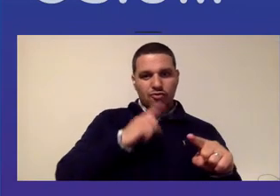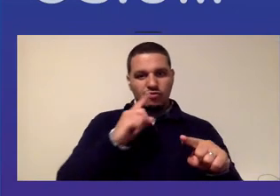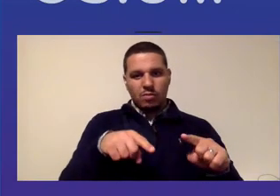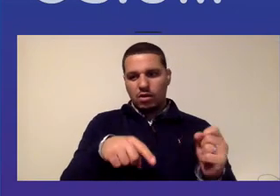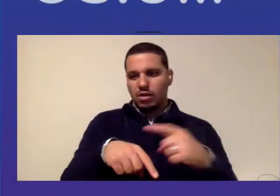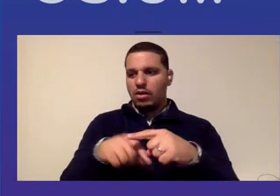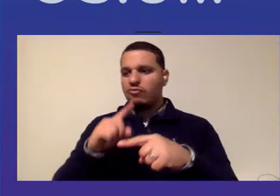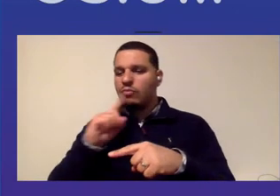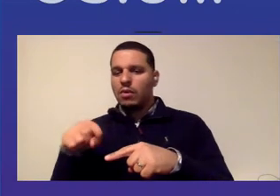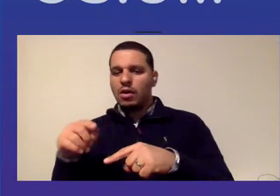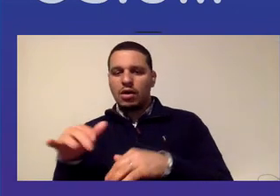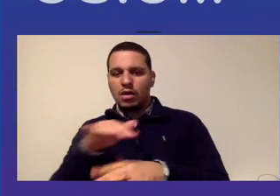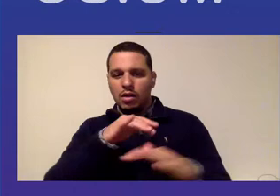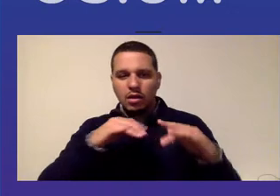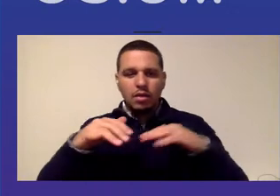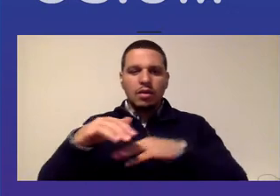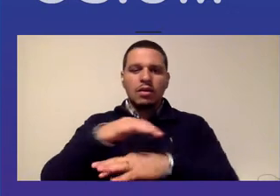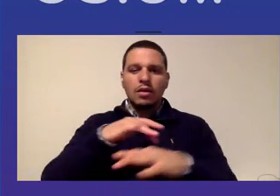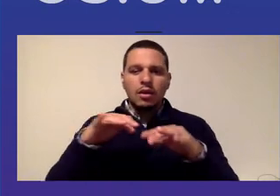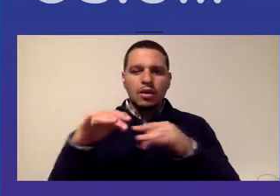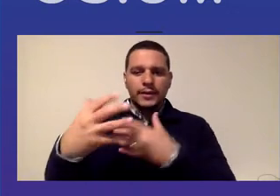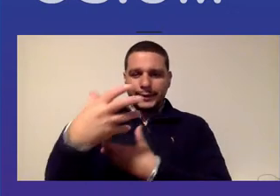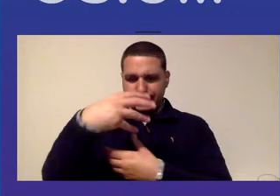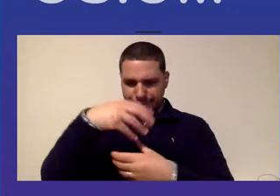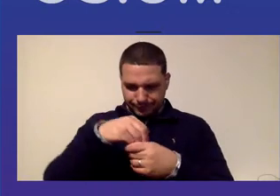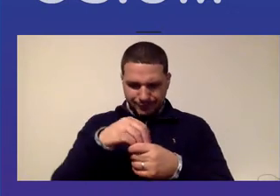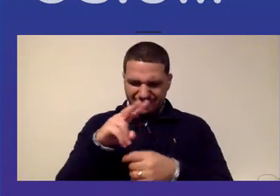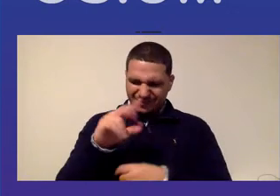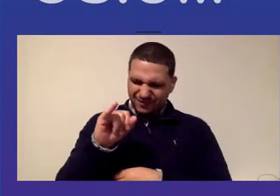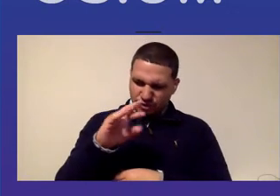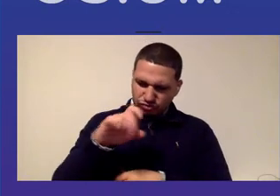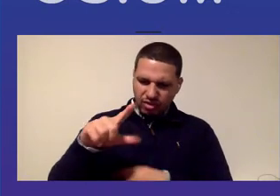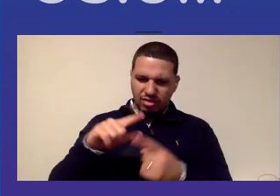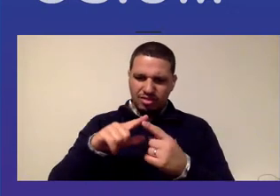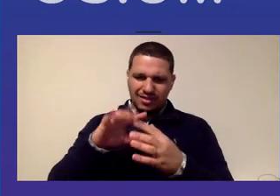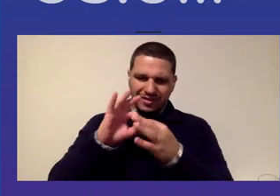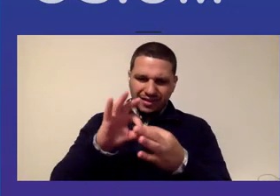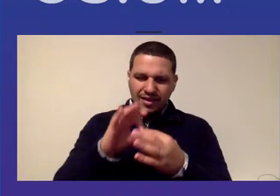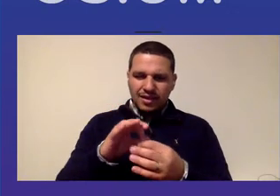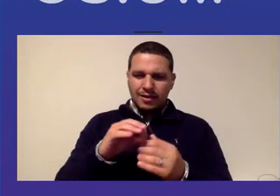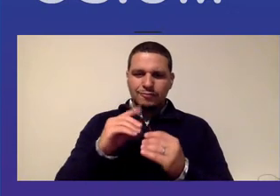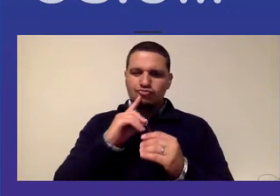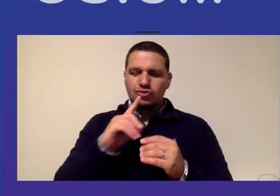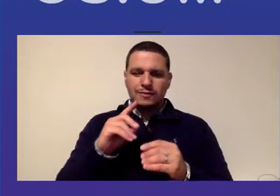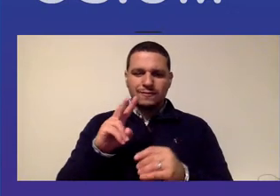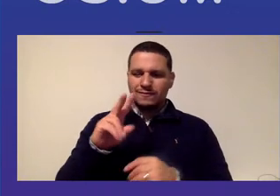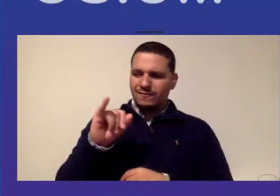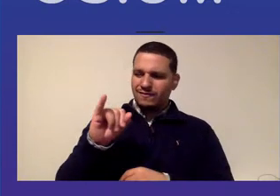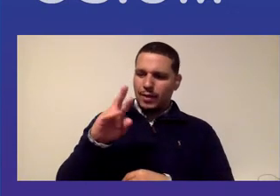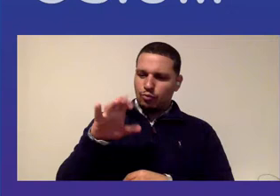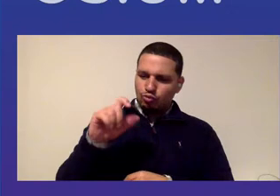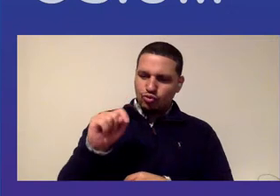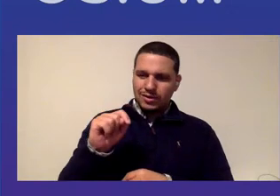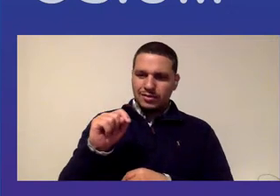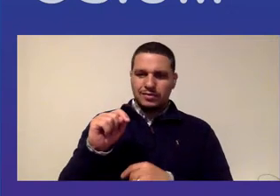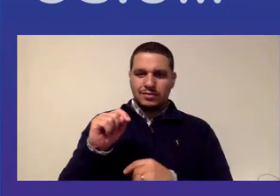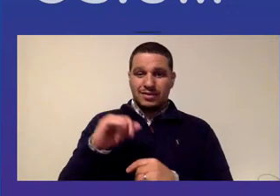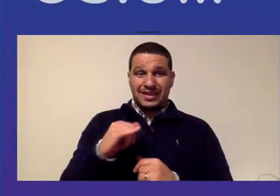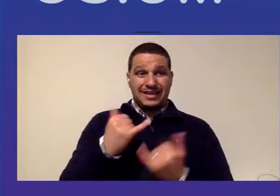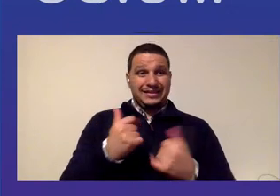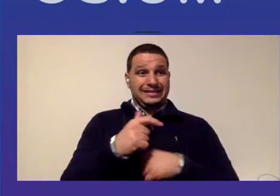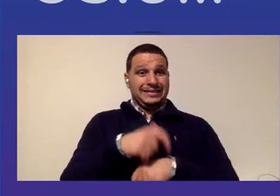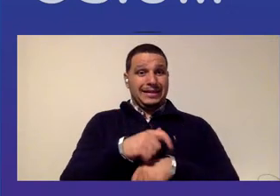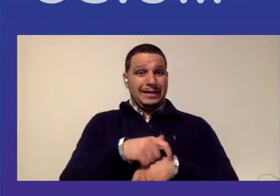to track the sensorial, visceral, kinetic vibrancy and stagnation of this time. I feel